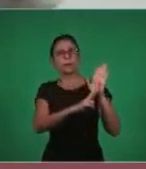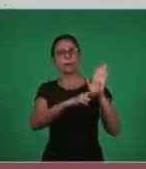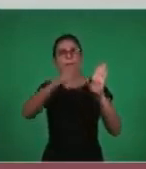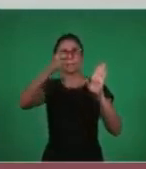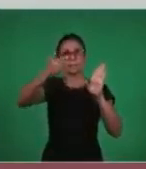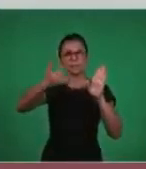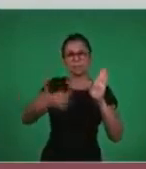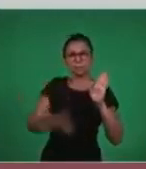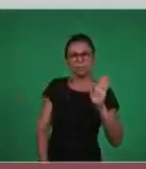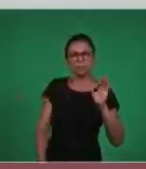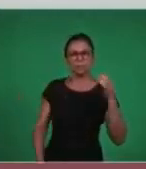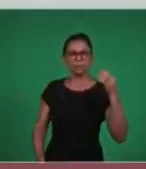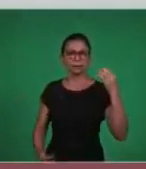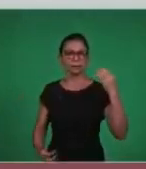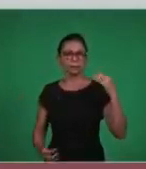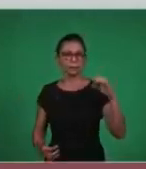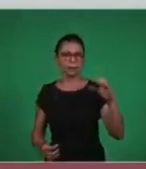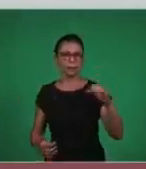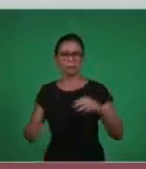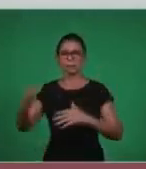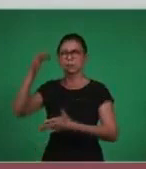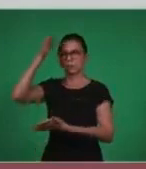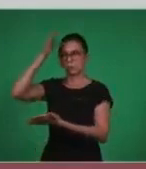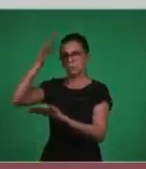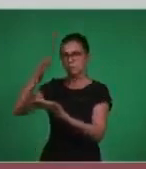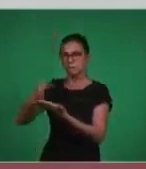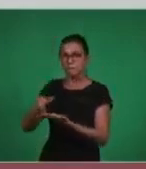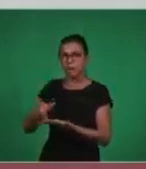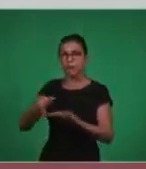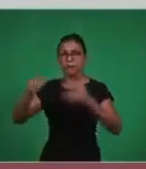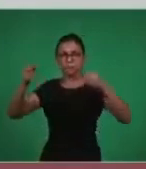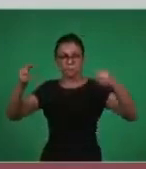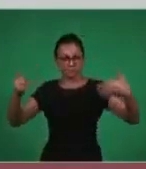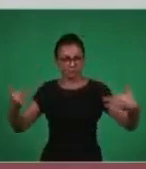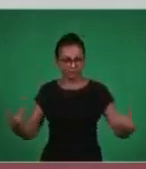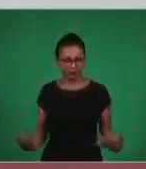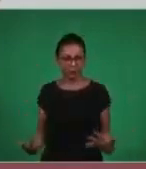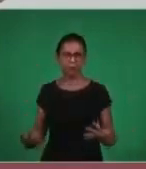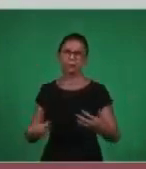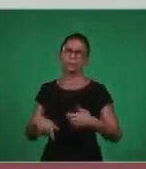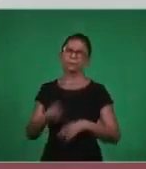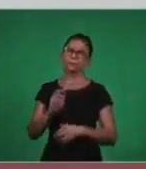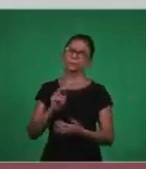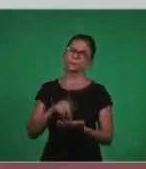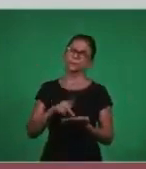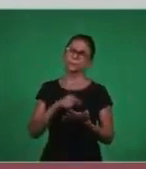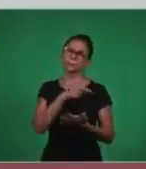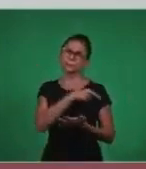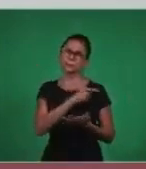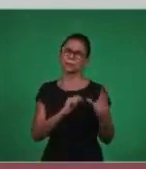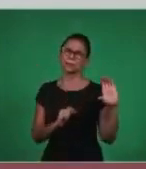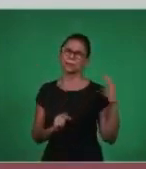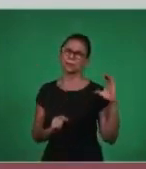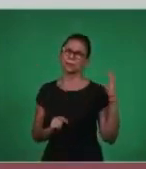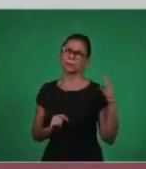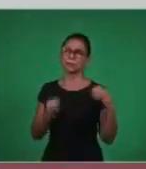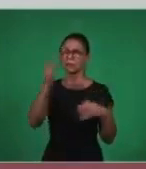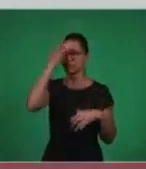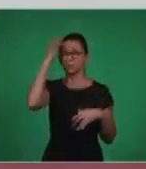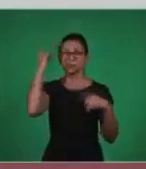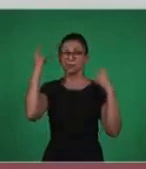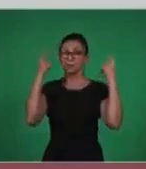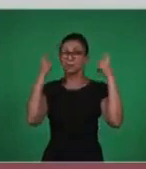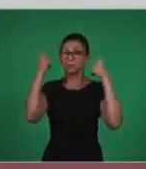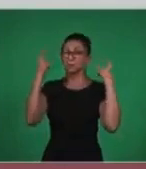is science and to say what is faith. It is, in fact, it's true that when we speak about science,